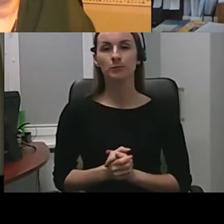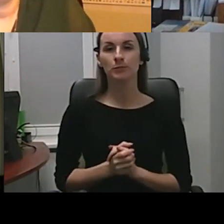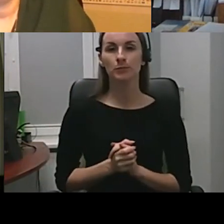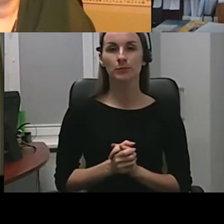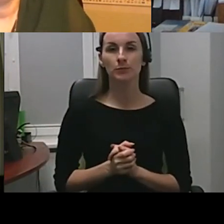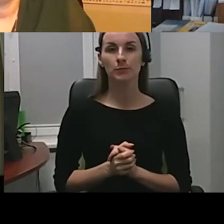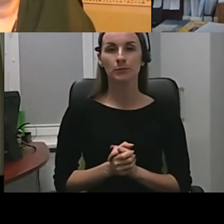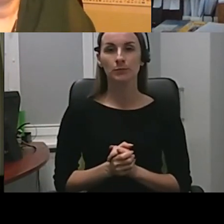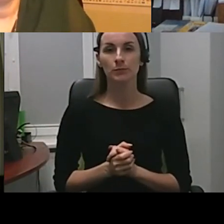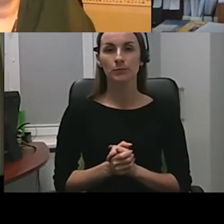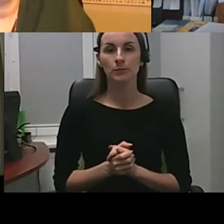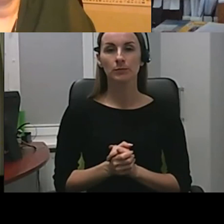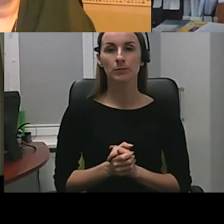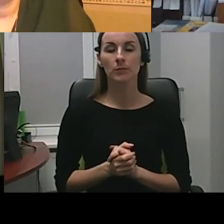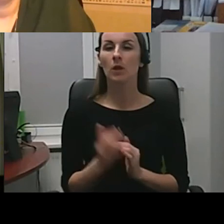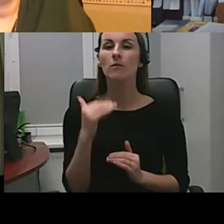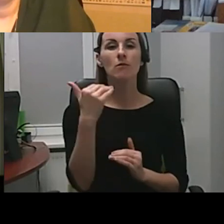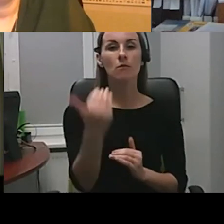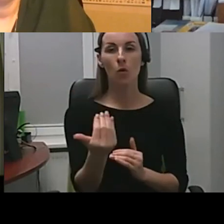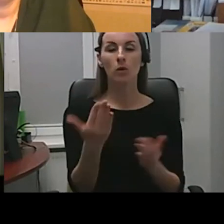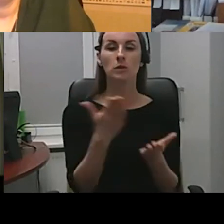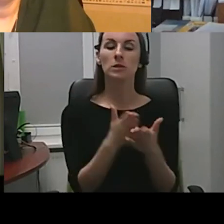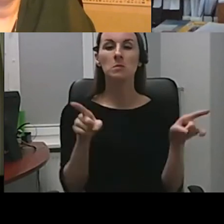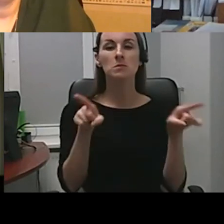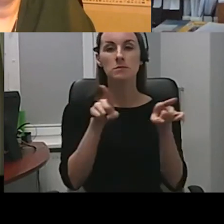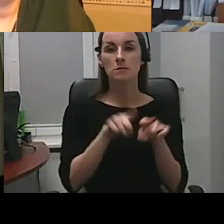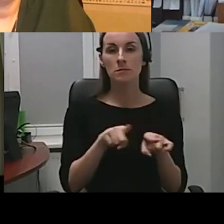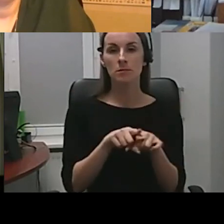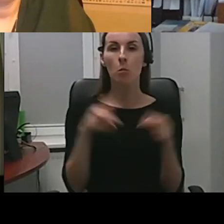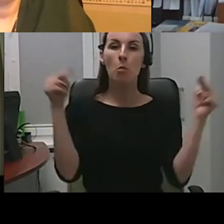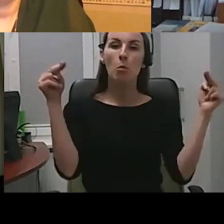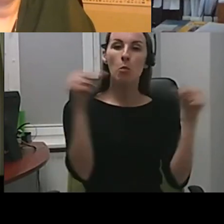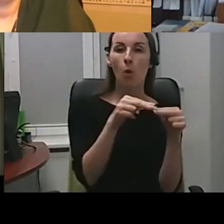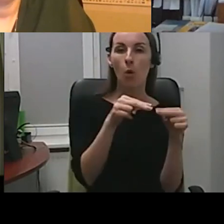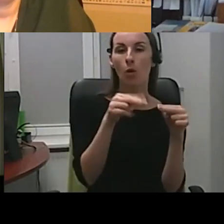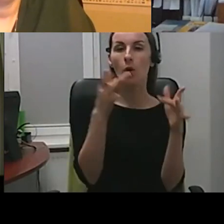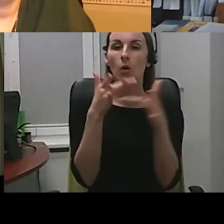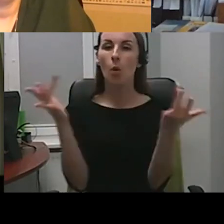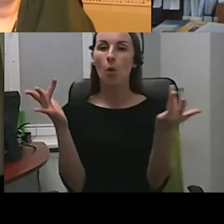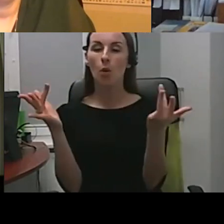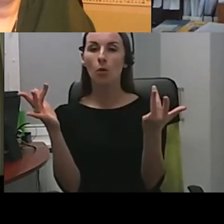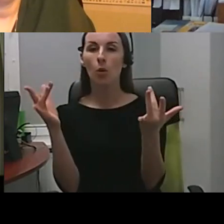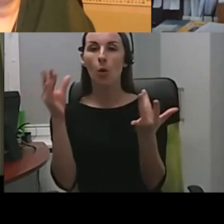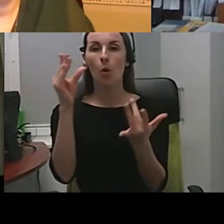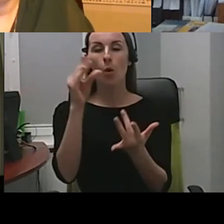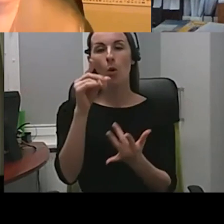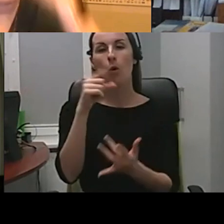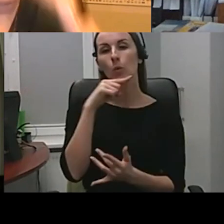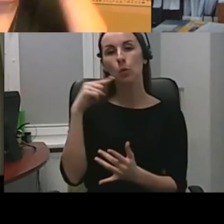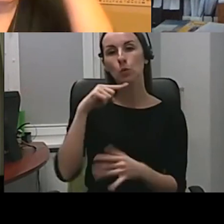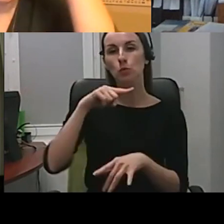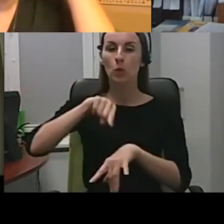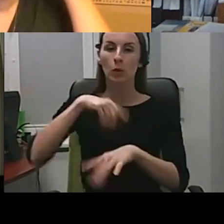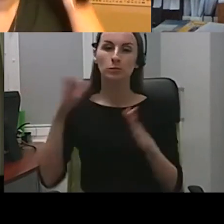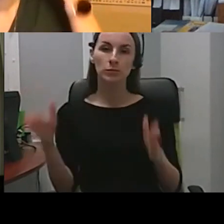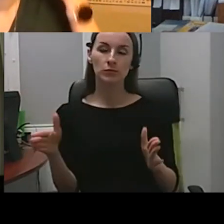Soviet Union and its friends until the end of the Cold War. This was exactly the language which was used at